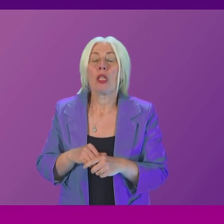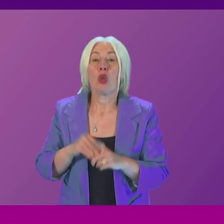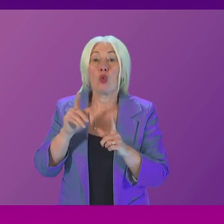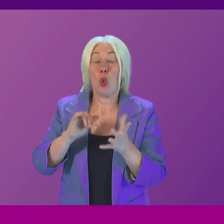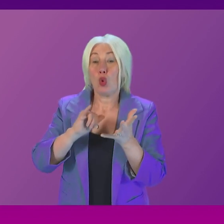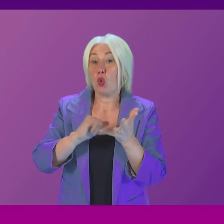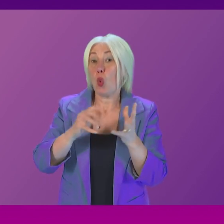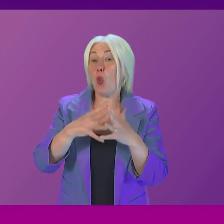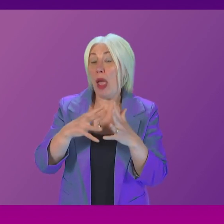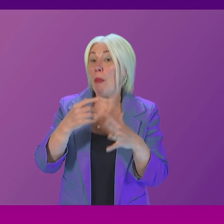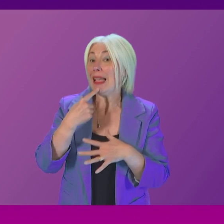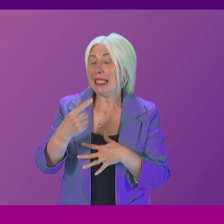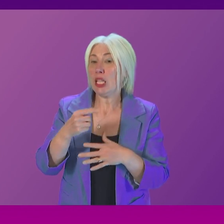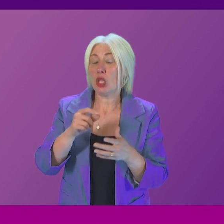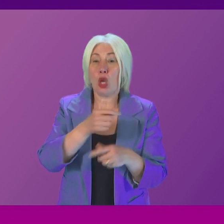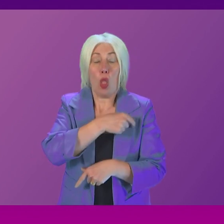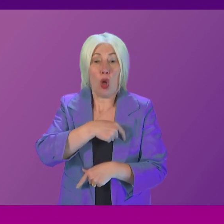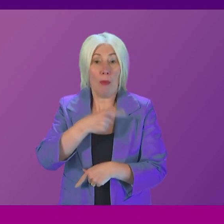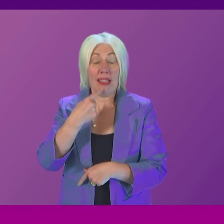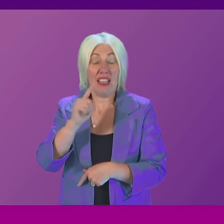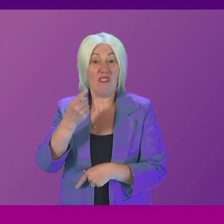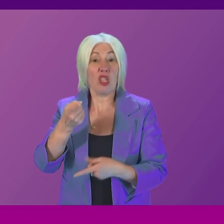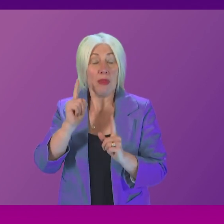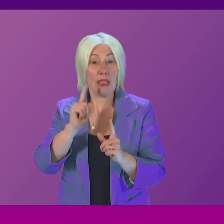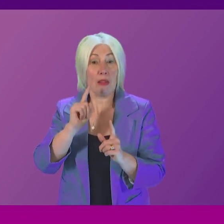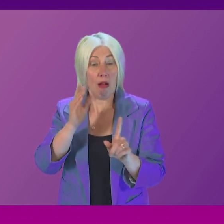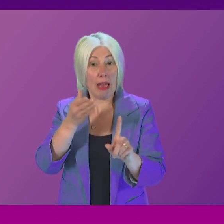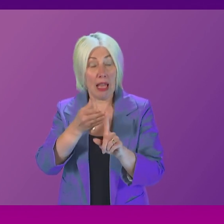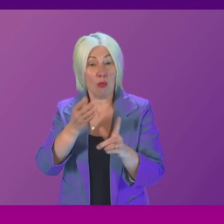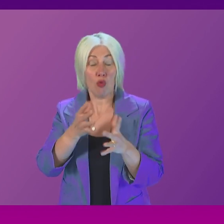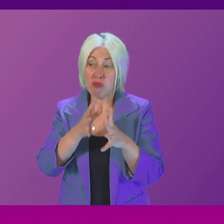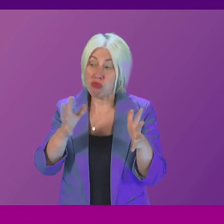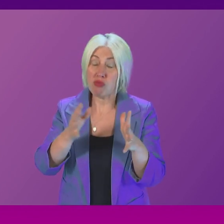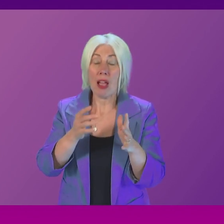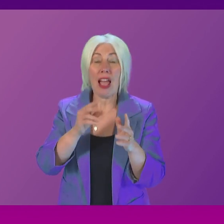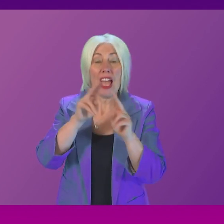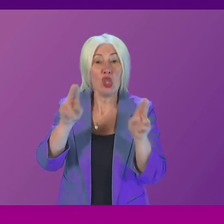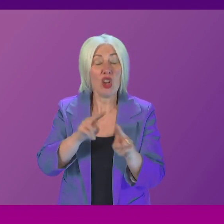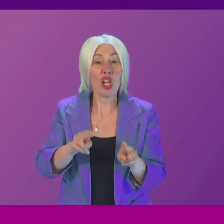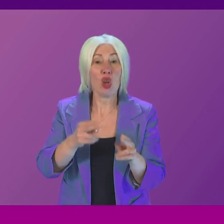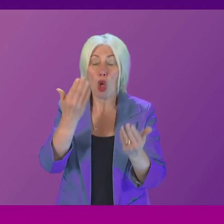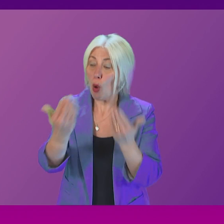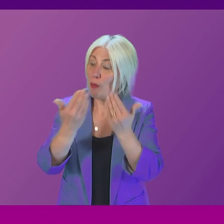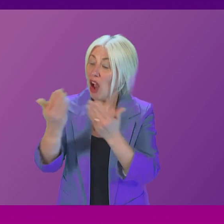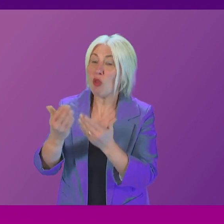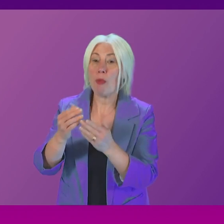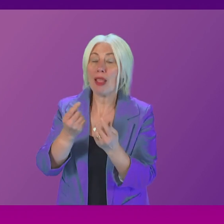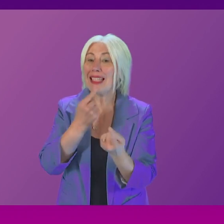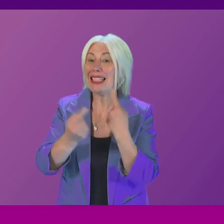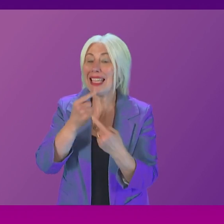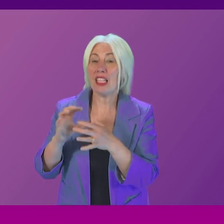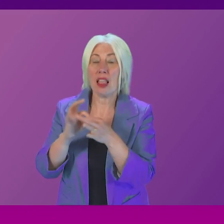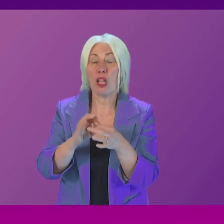Sue wrote that the committee notes the First Minister's intention to increase the availability of internationally comparable data on Scotland's